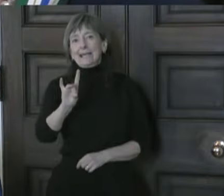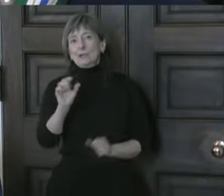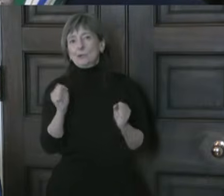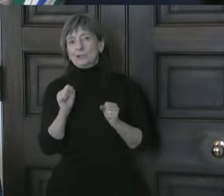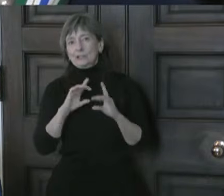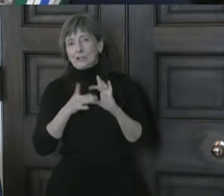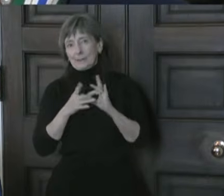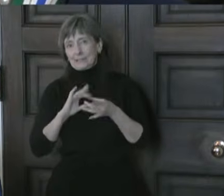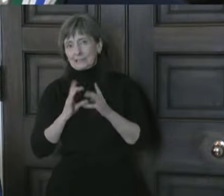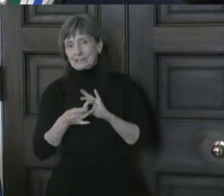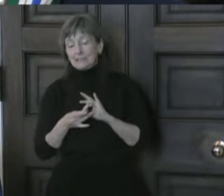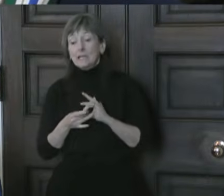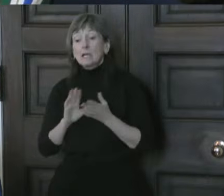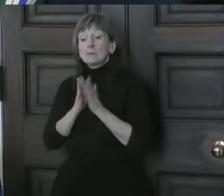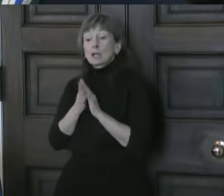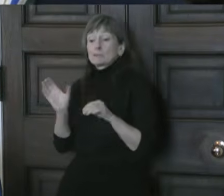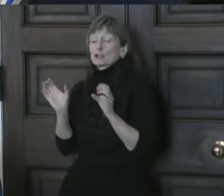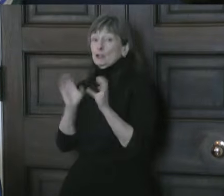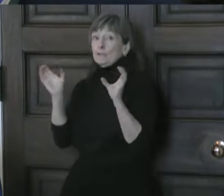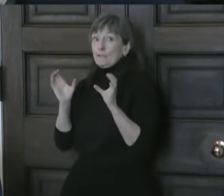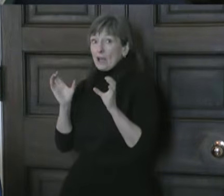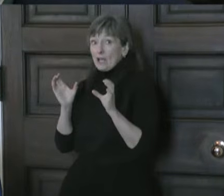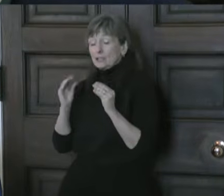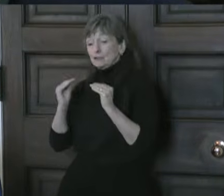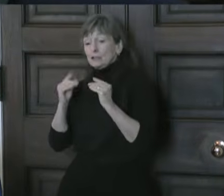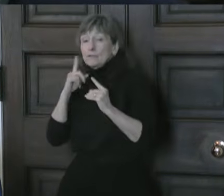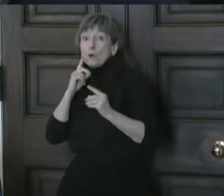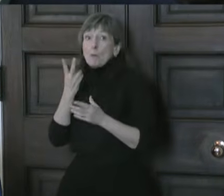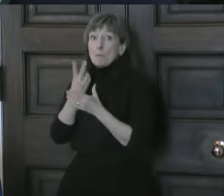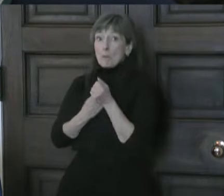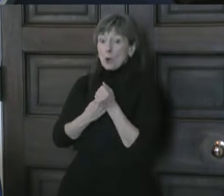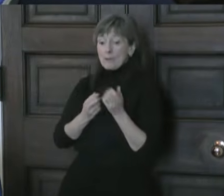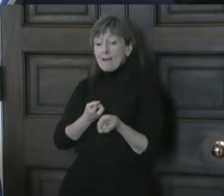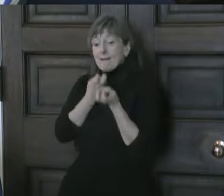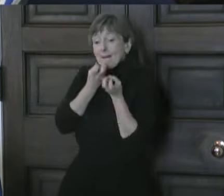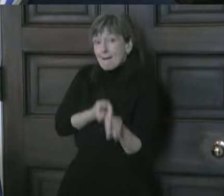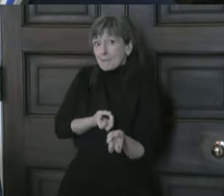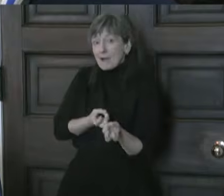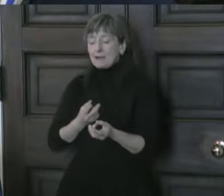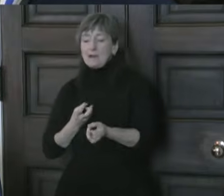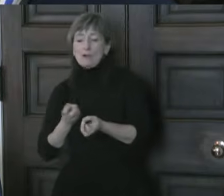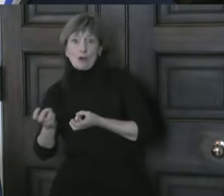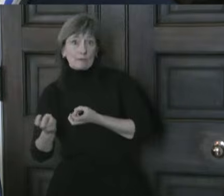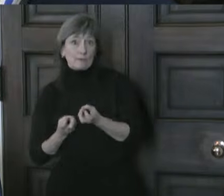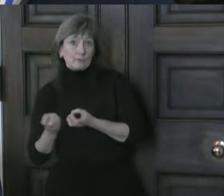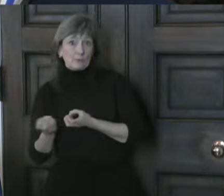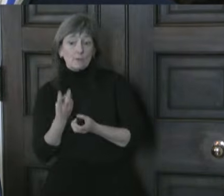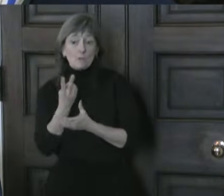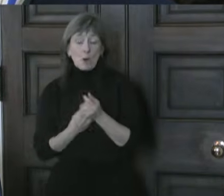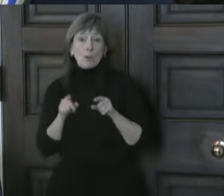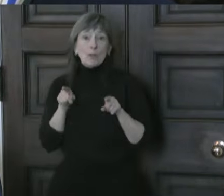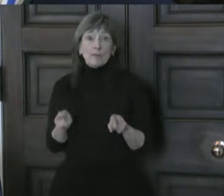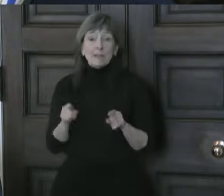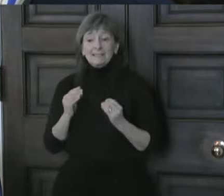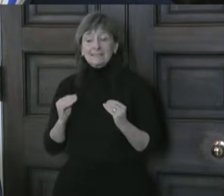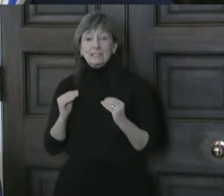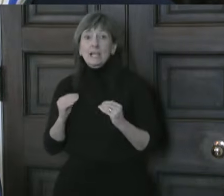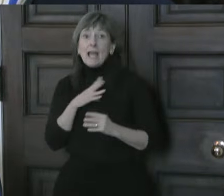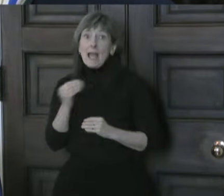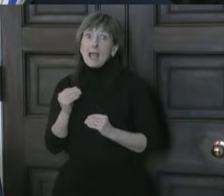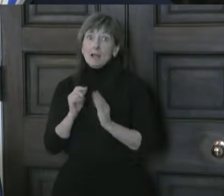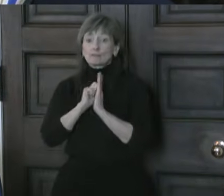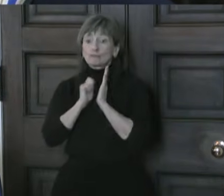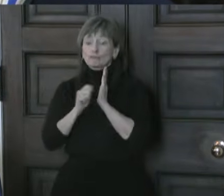a certified instructor in both alpine and cross-country para-Nordic skiing and co-wrote an instruction